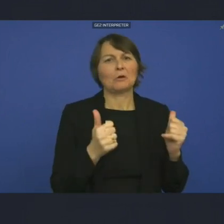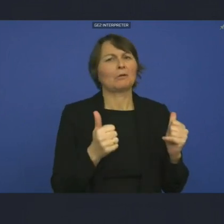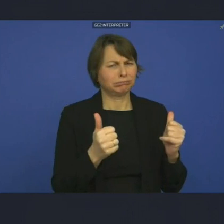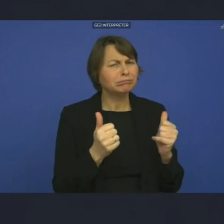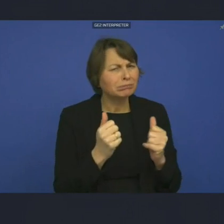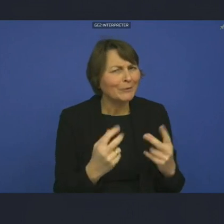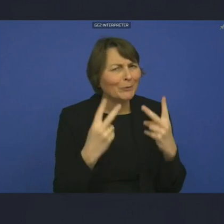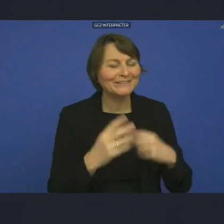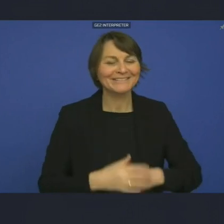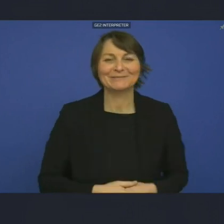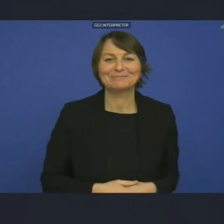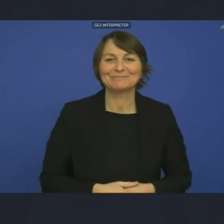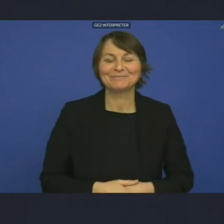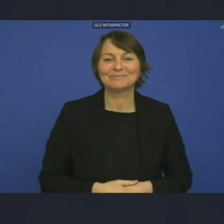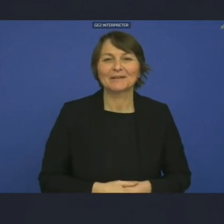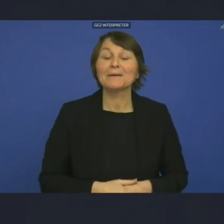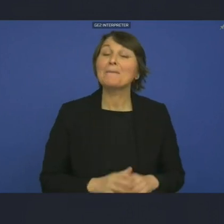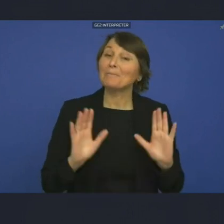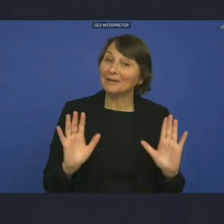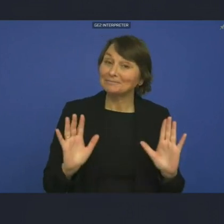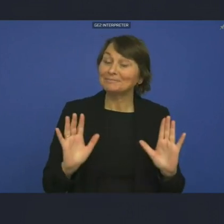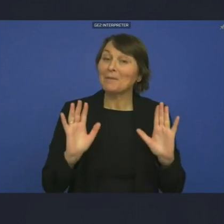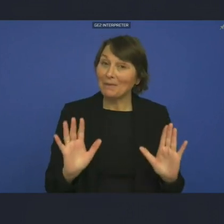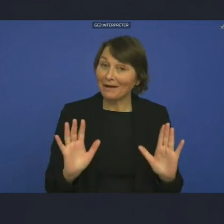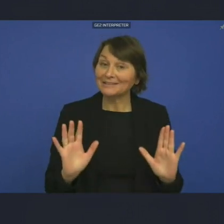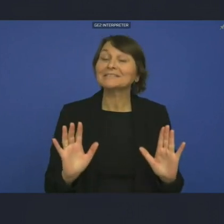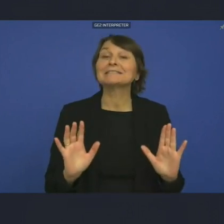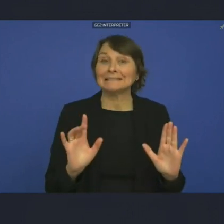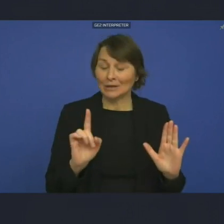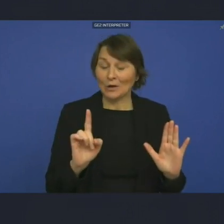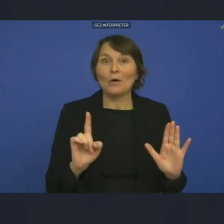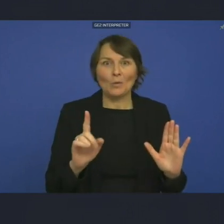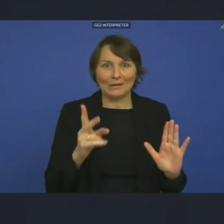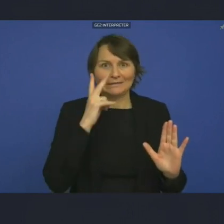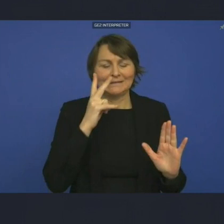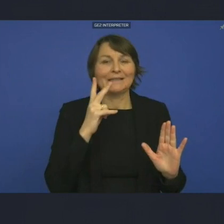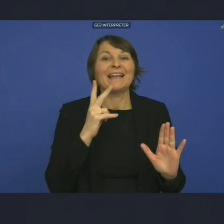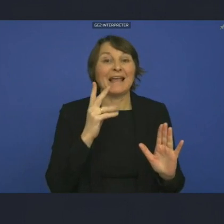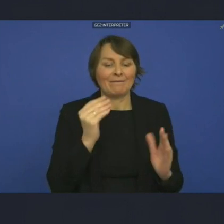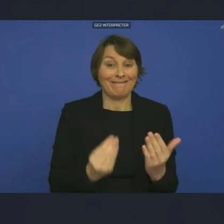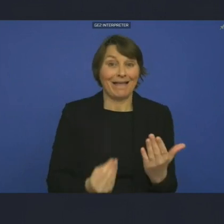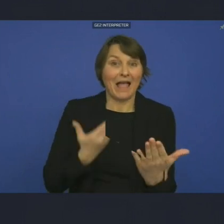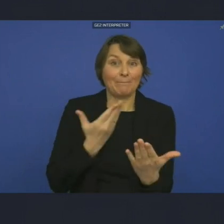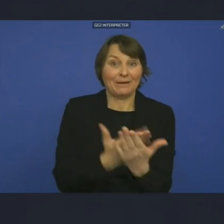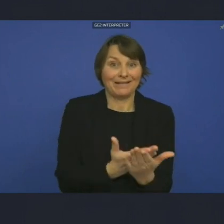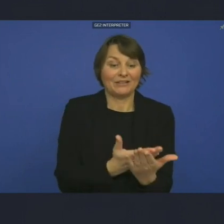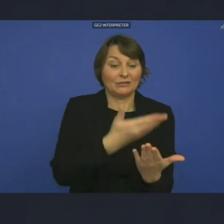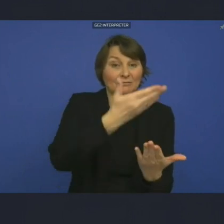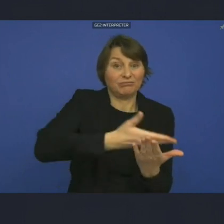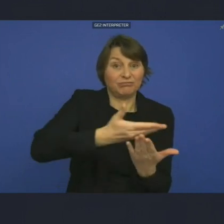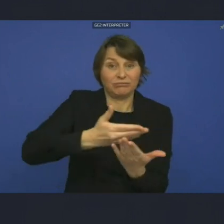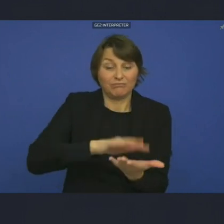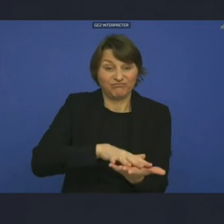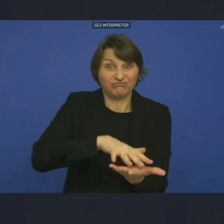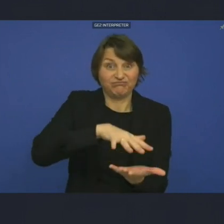this means also that we have a lot of applications, as it was last year. So the situation now is